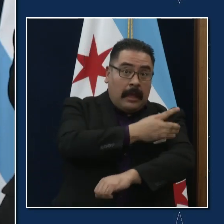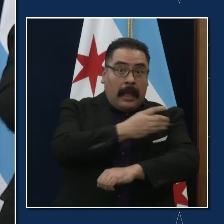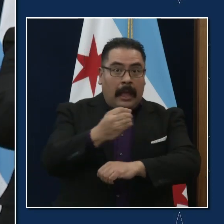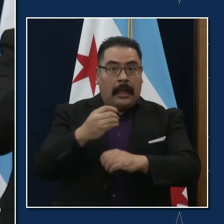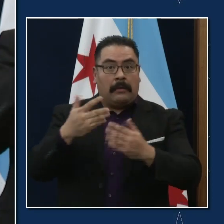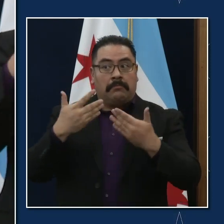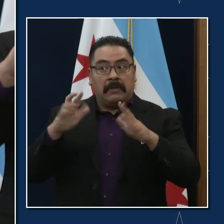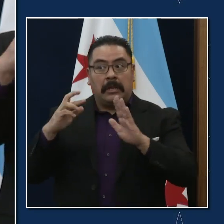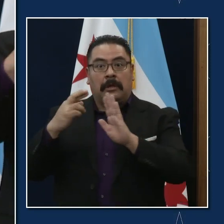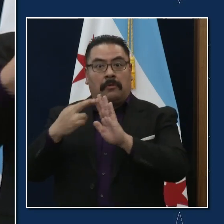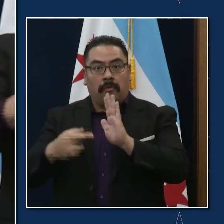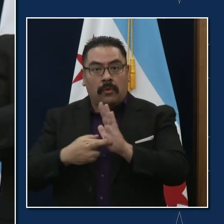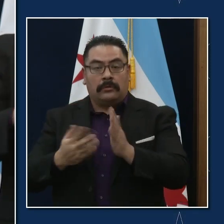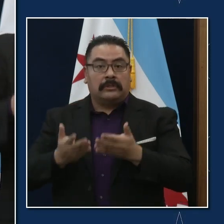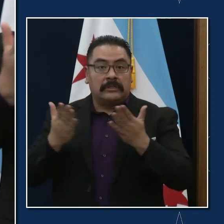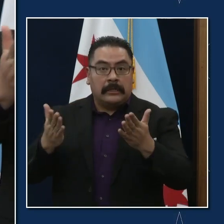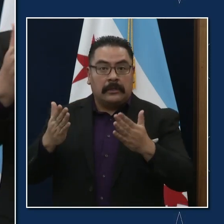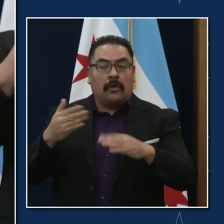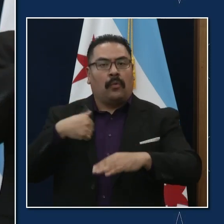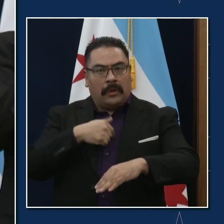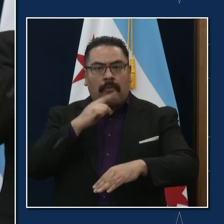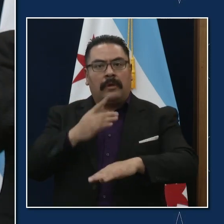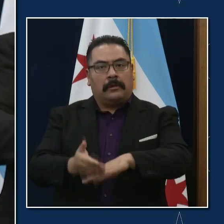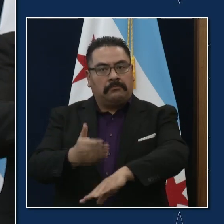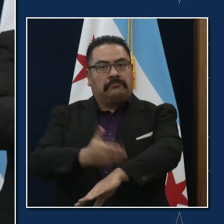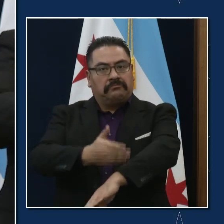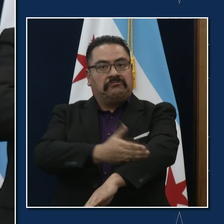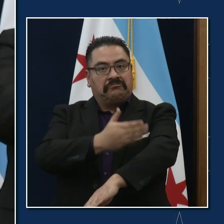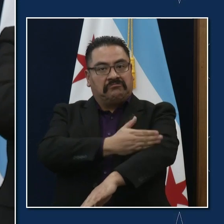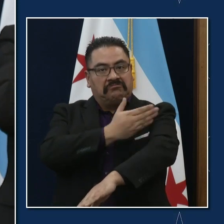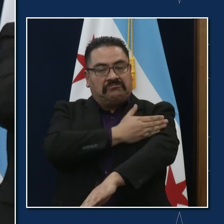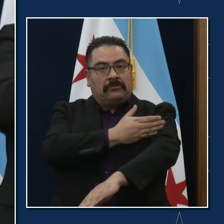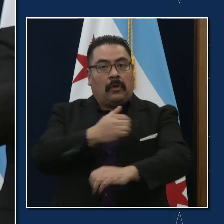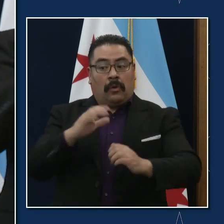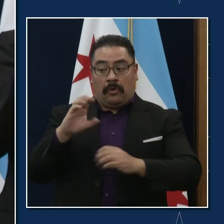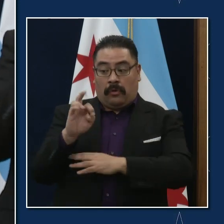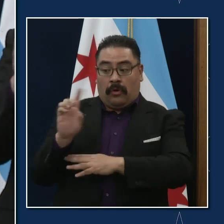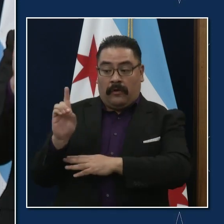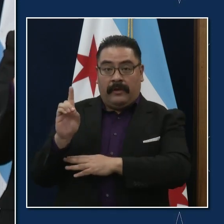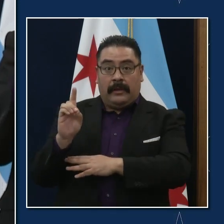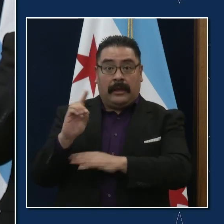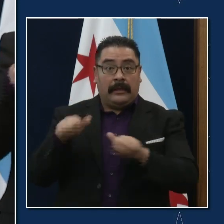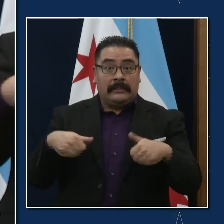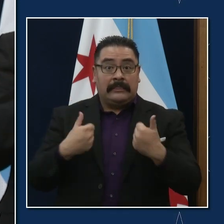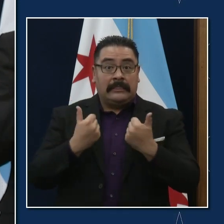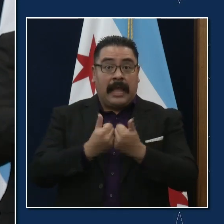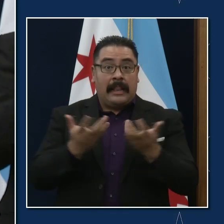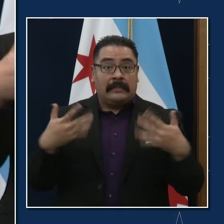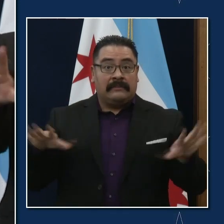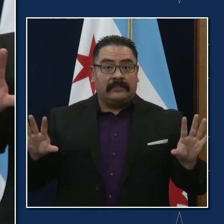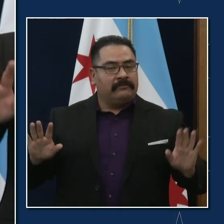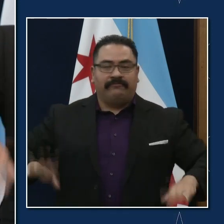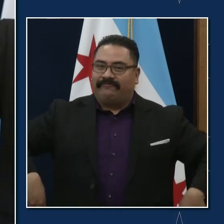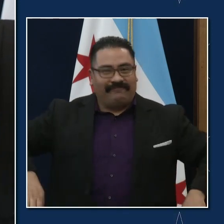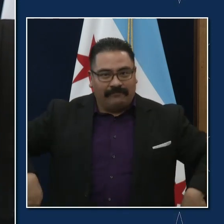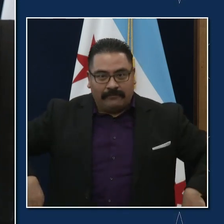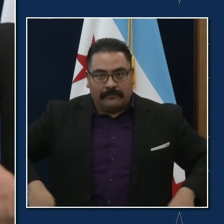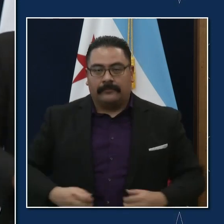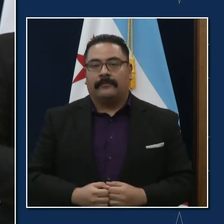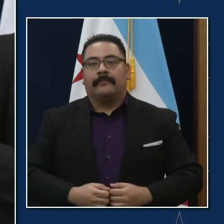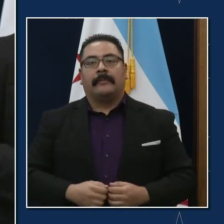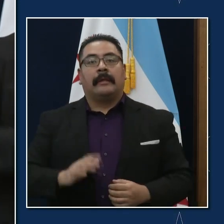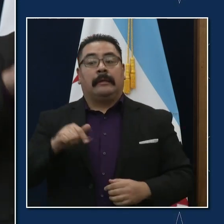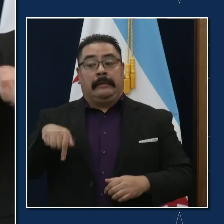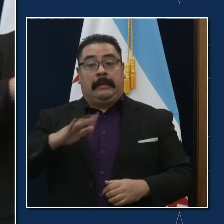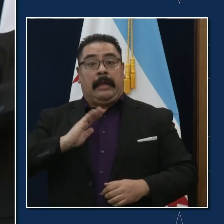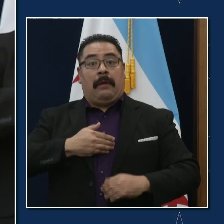made tremendous progress in the fight against COVID-19, but our challenges are far from over. In our